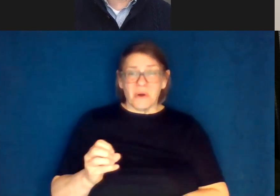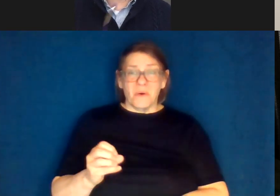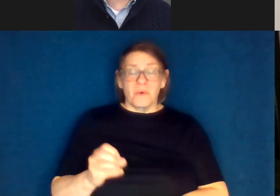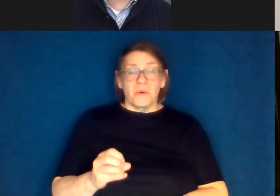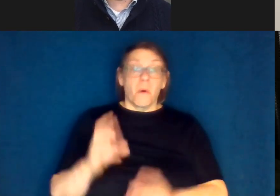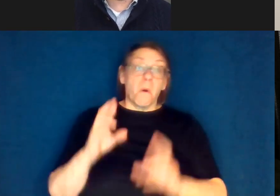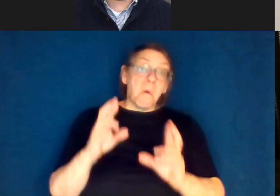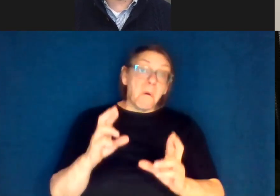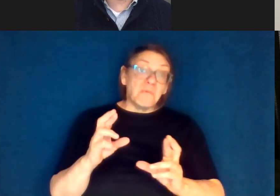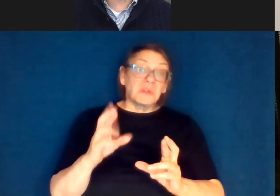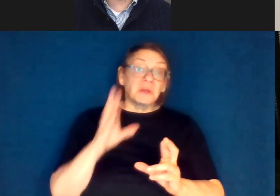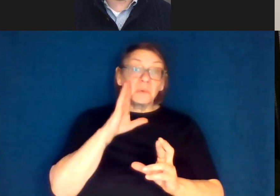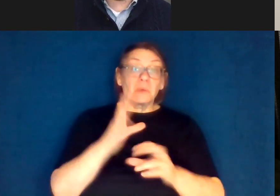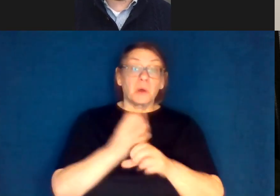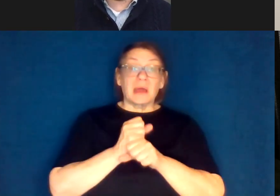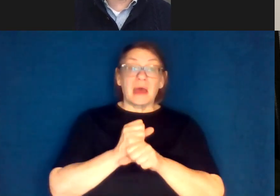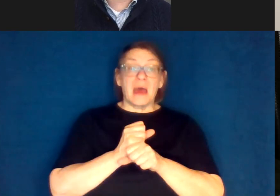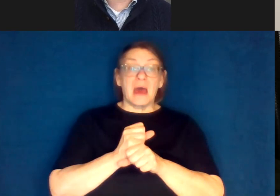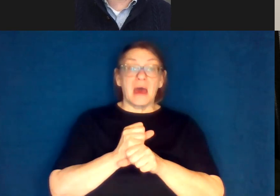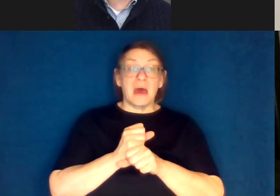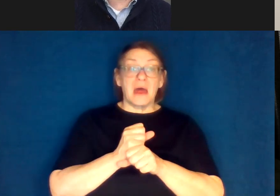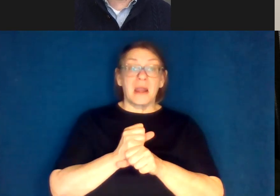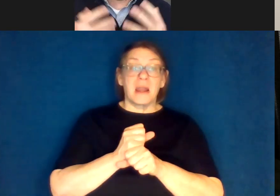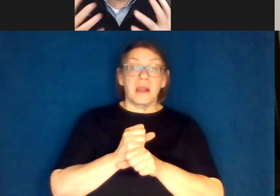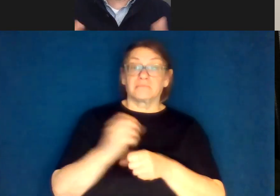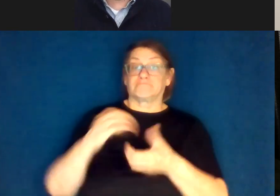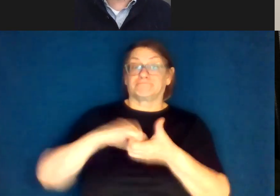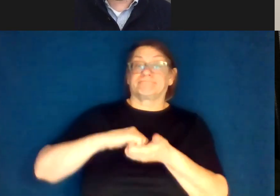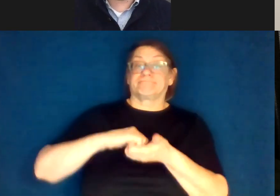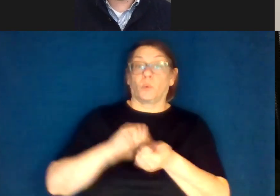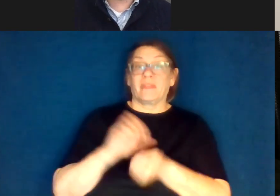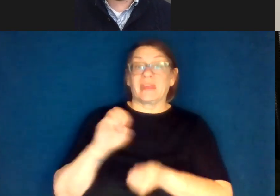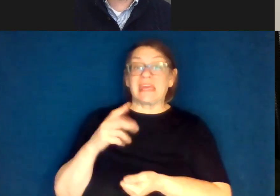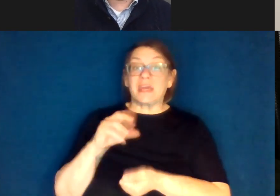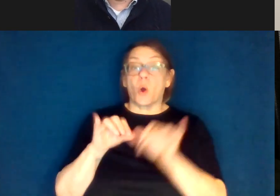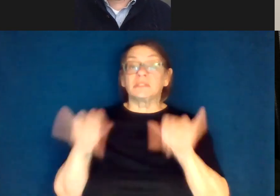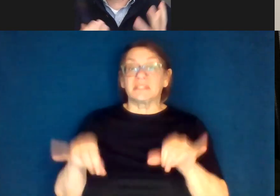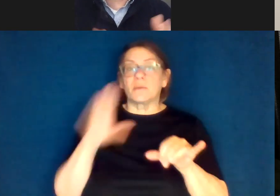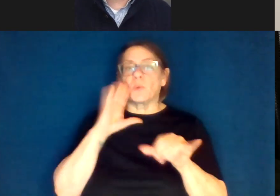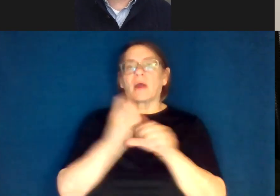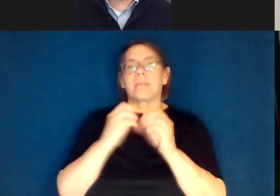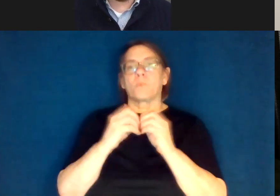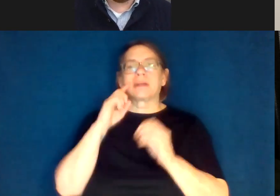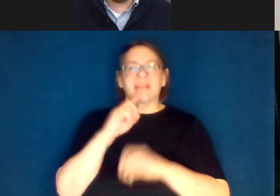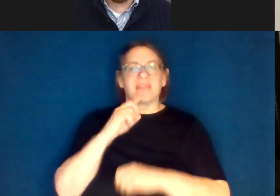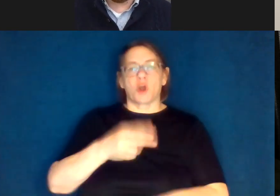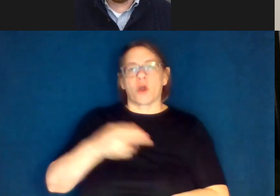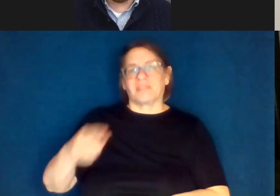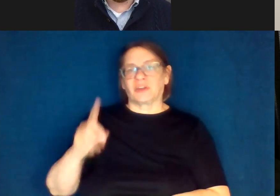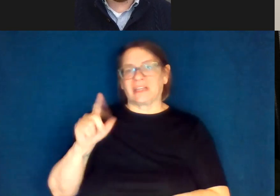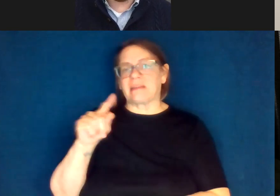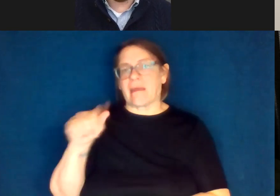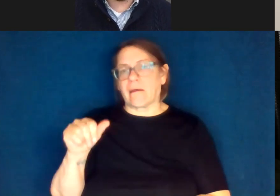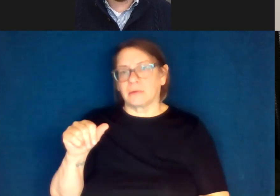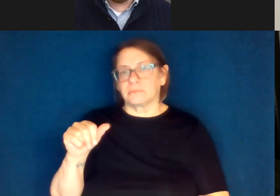And hopefully we can get leverage the ecosystem for more deaf and hard of hearing data, especially knowing that a lot of